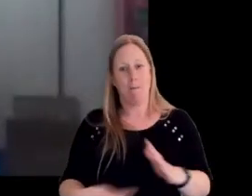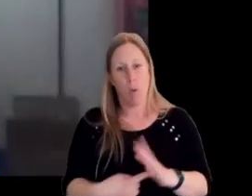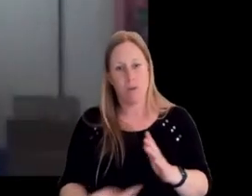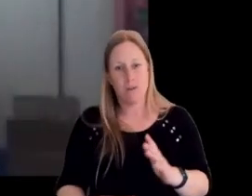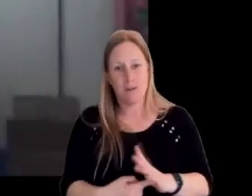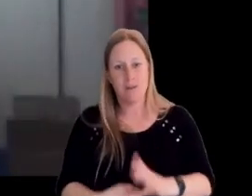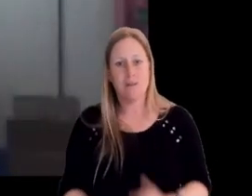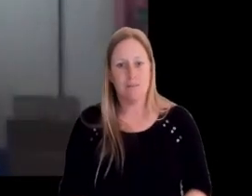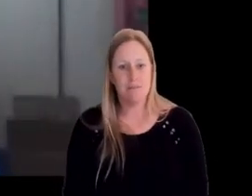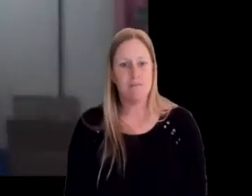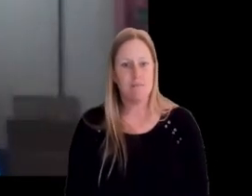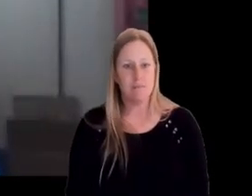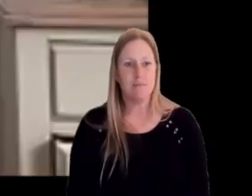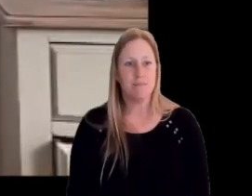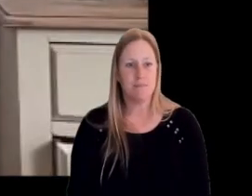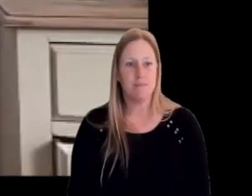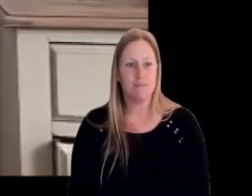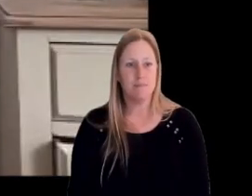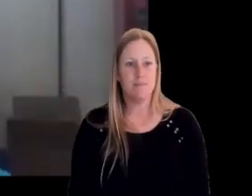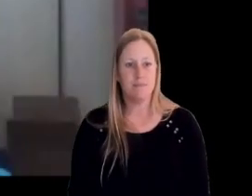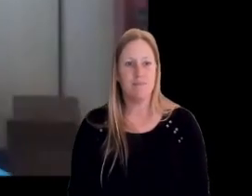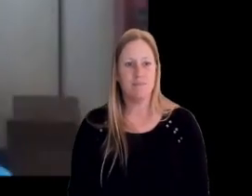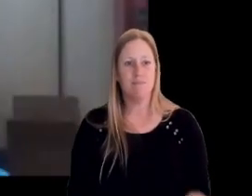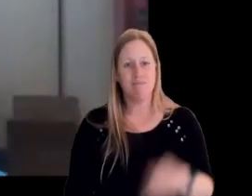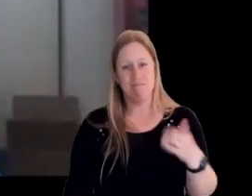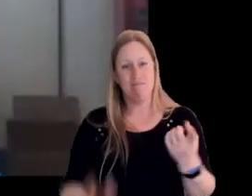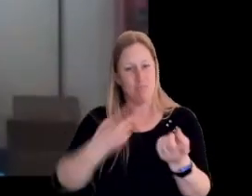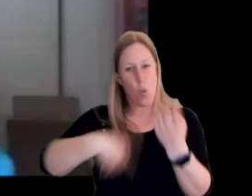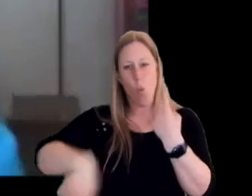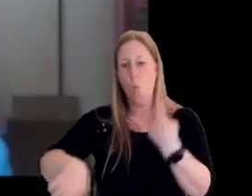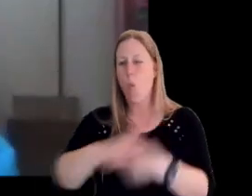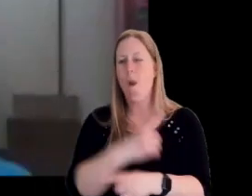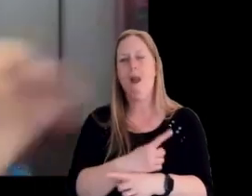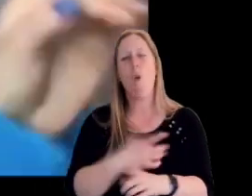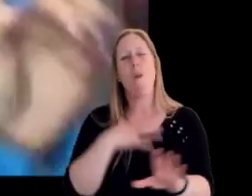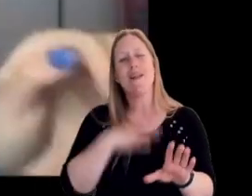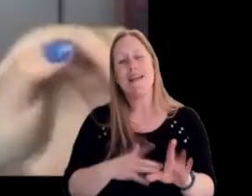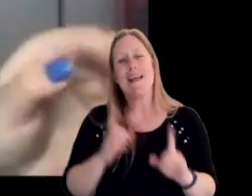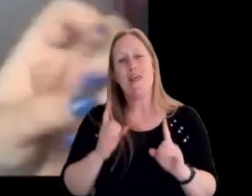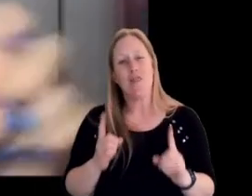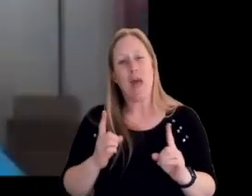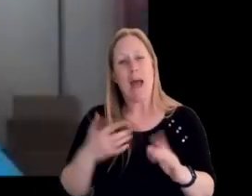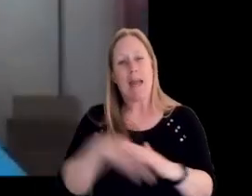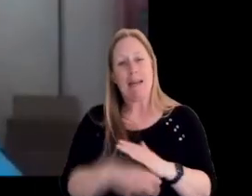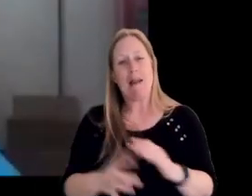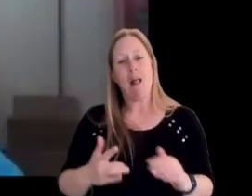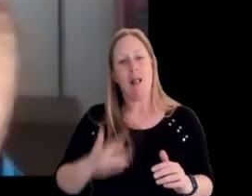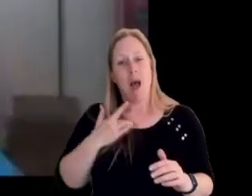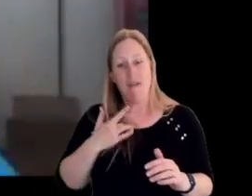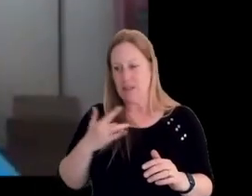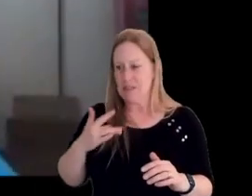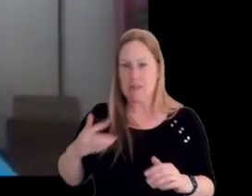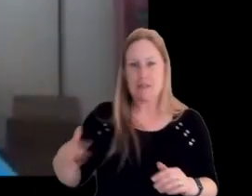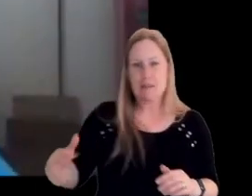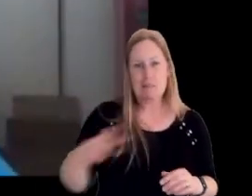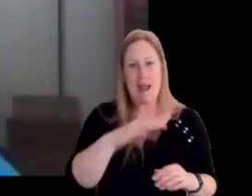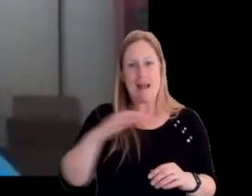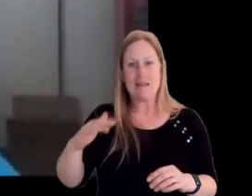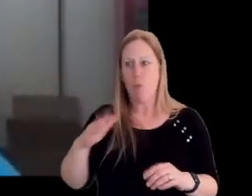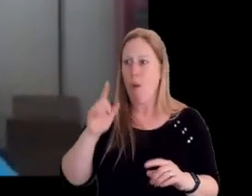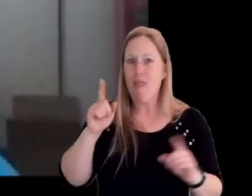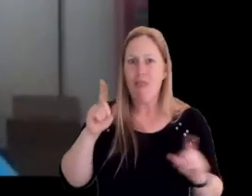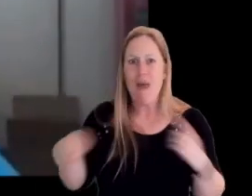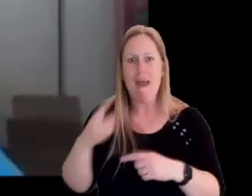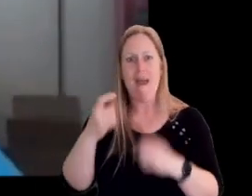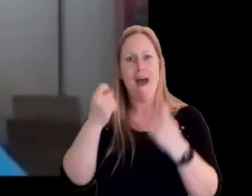so important. So important. We all need that in our lives, of those spaces where aspects of ourselves are seen